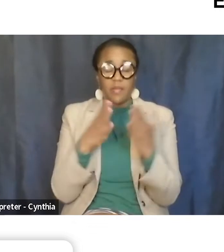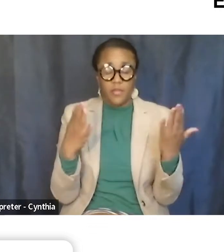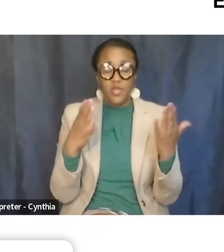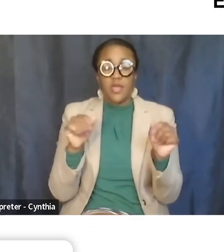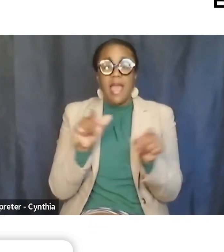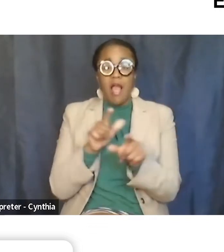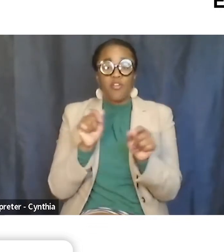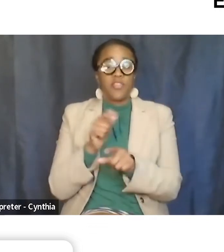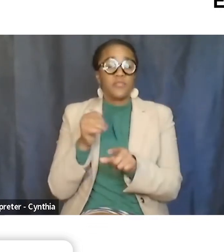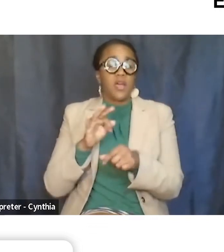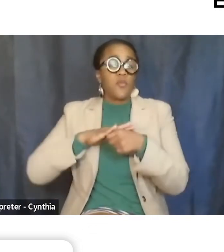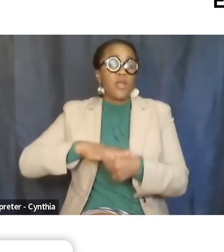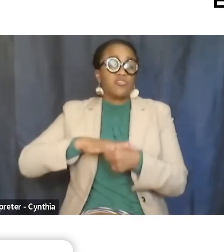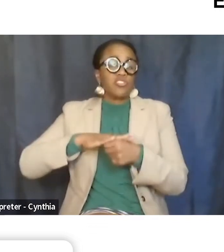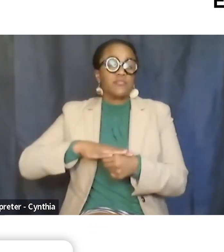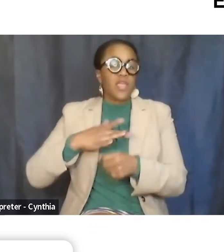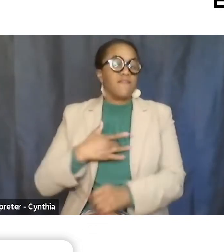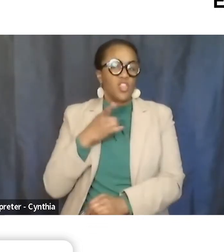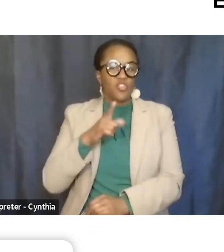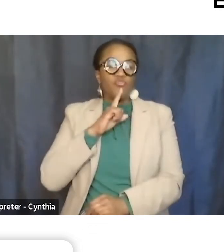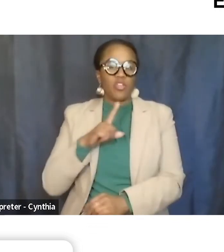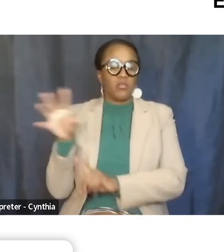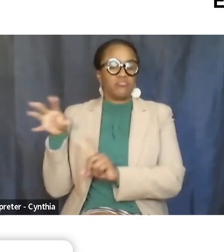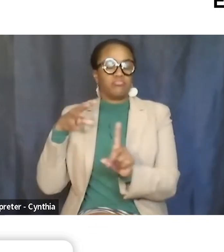Algorithms of Oppression, and I feel like you shed light on a lot of